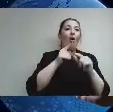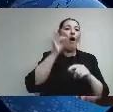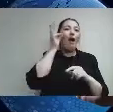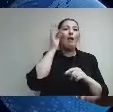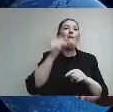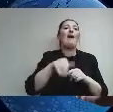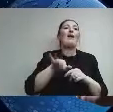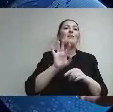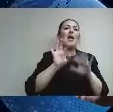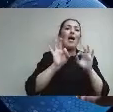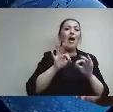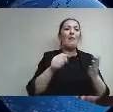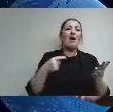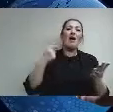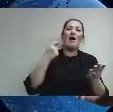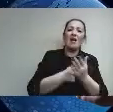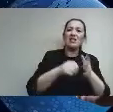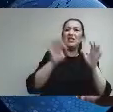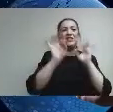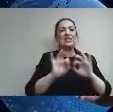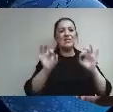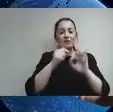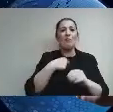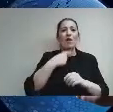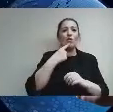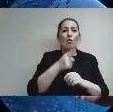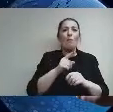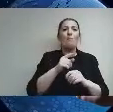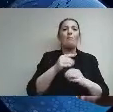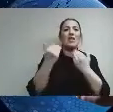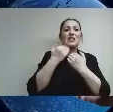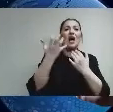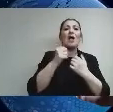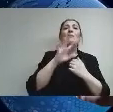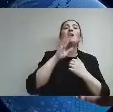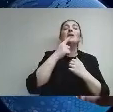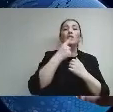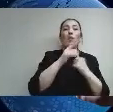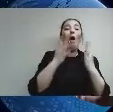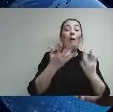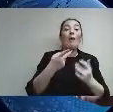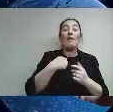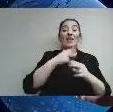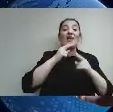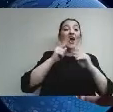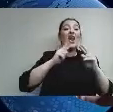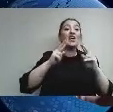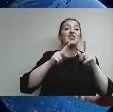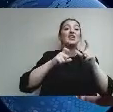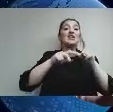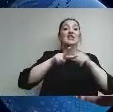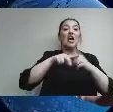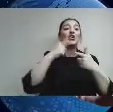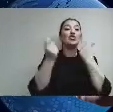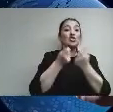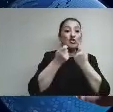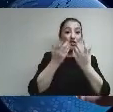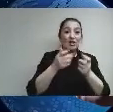at Energisa, COSGAB had a training course for entrepreneurship, and I used to attend that